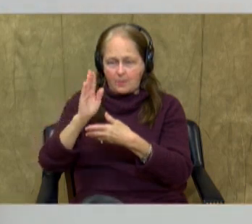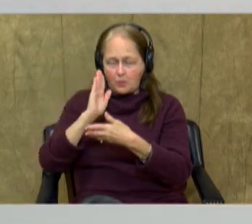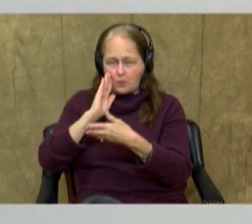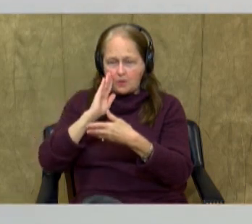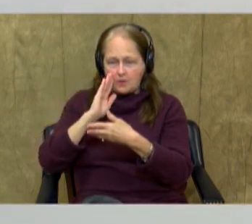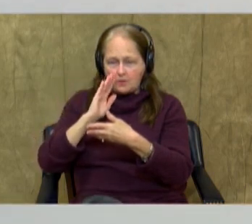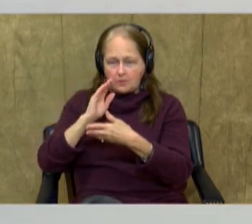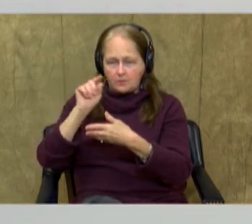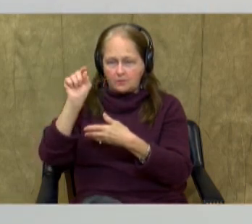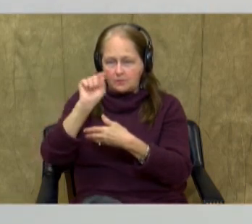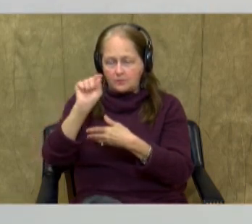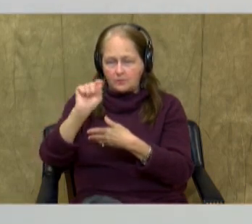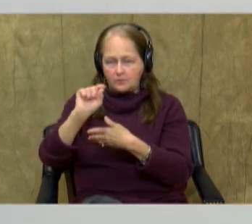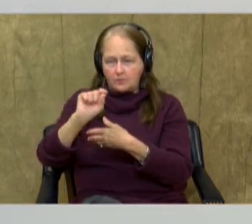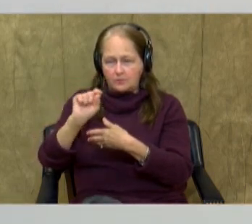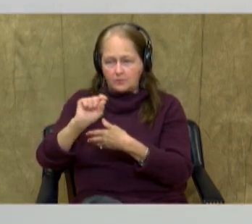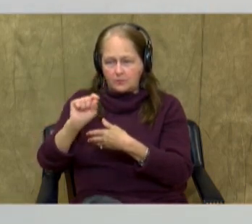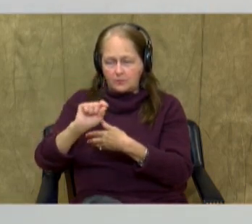to shade in